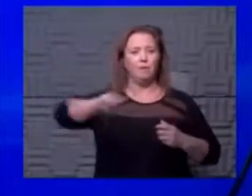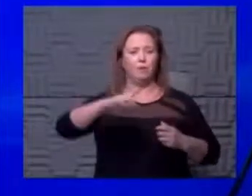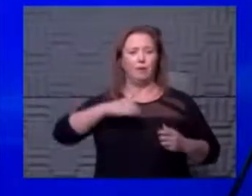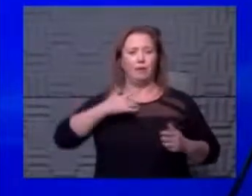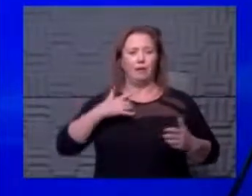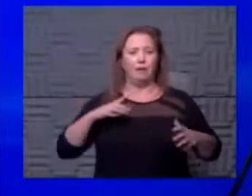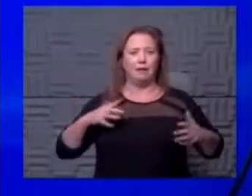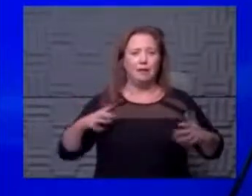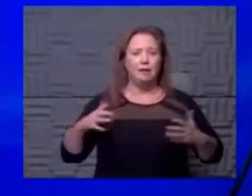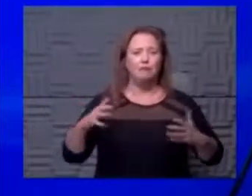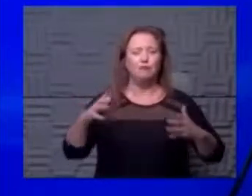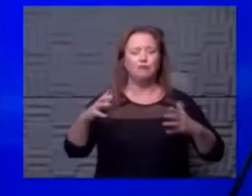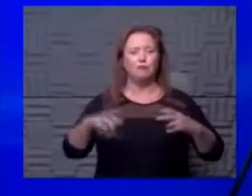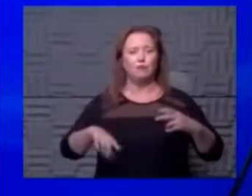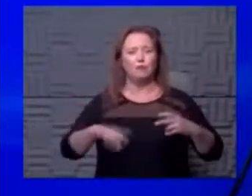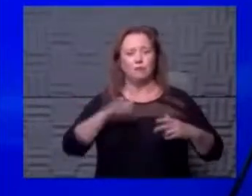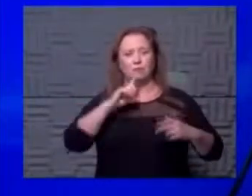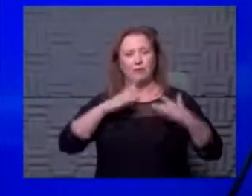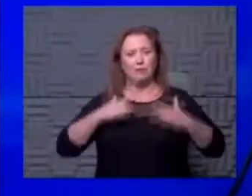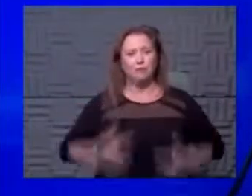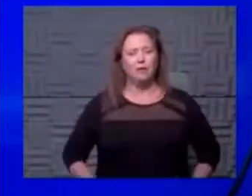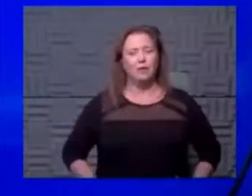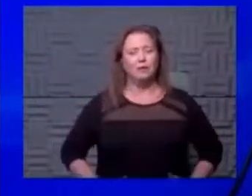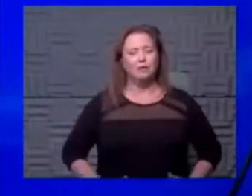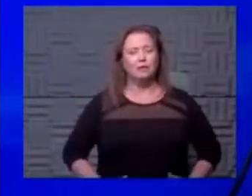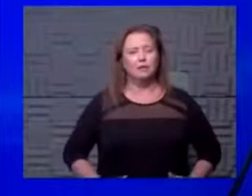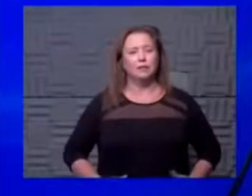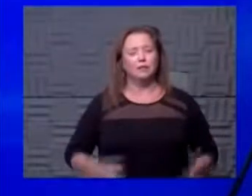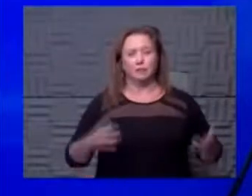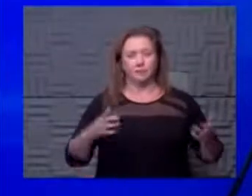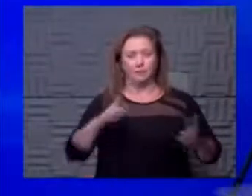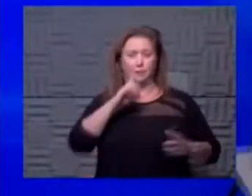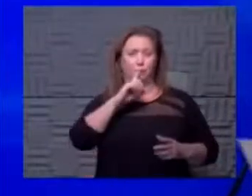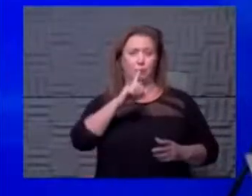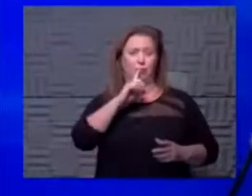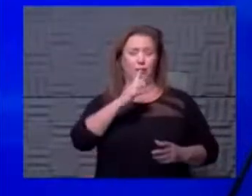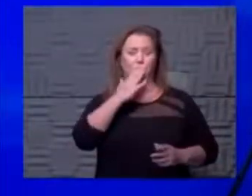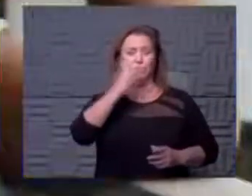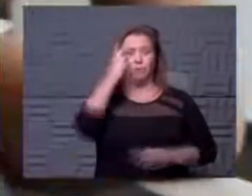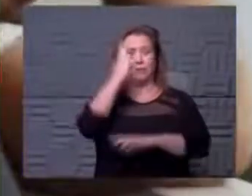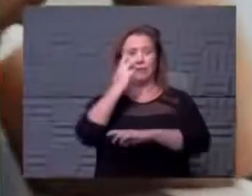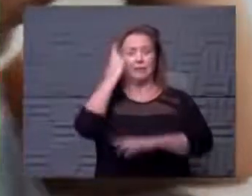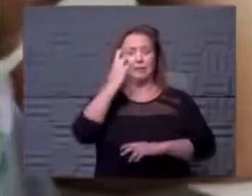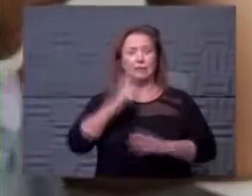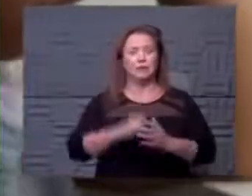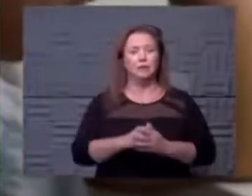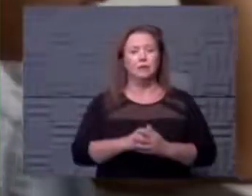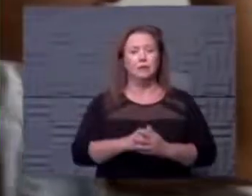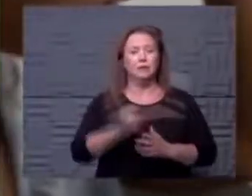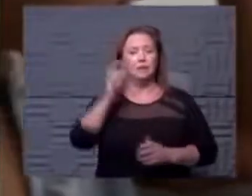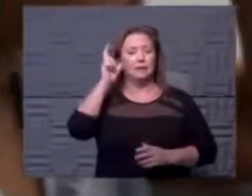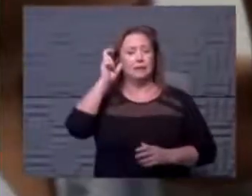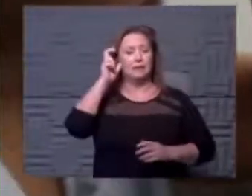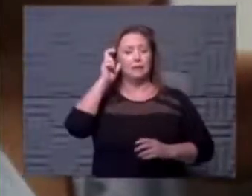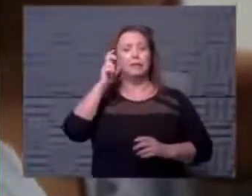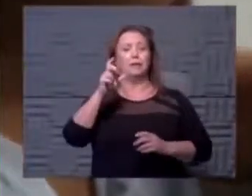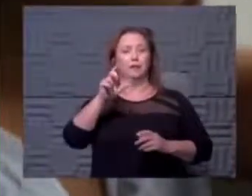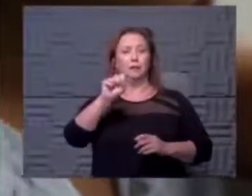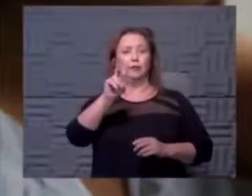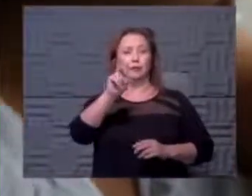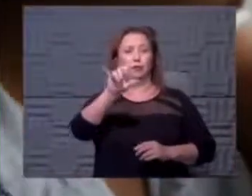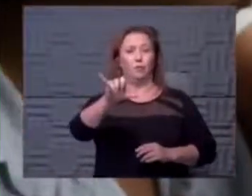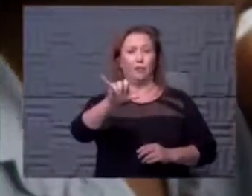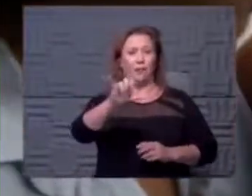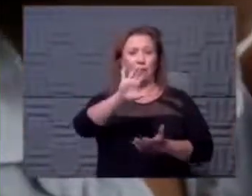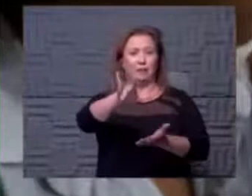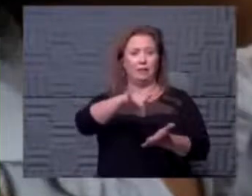feeling anxious and even depressed. And it turns out it's really with good reason. Listen to this. A survey taken by the